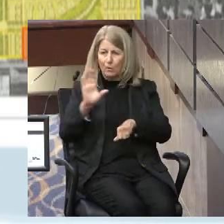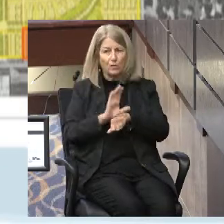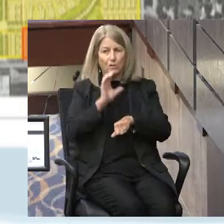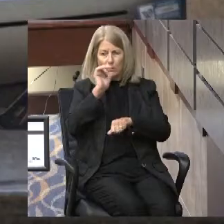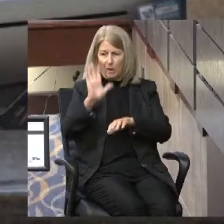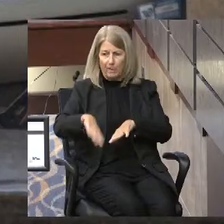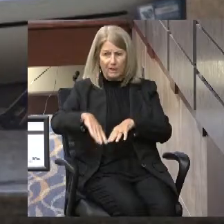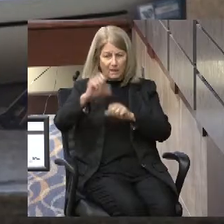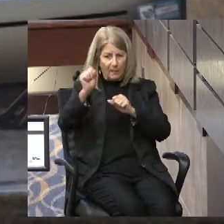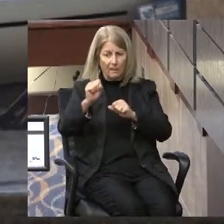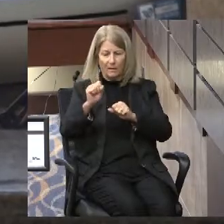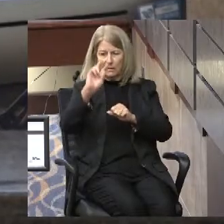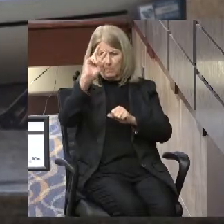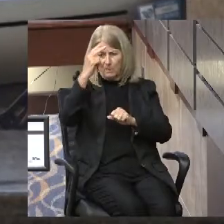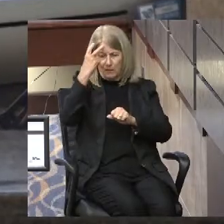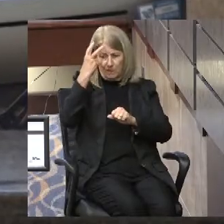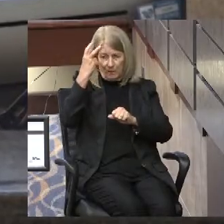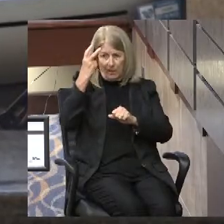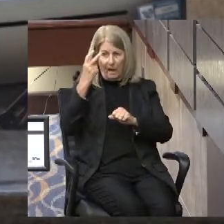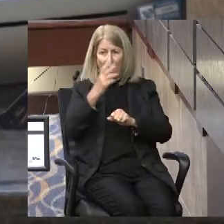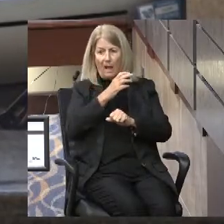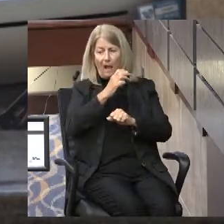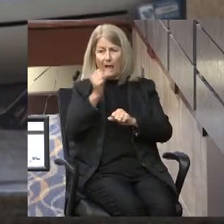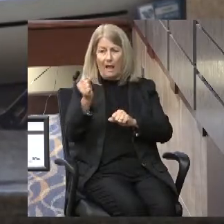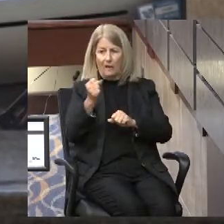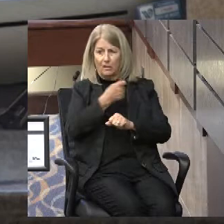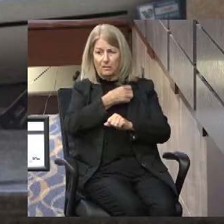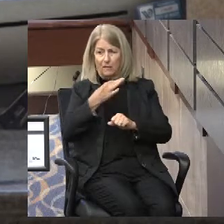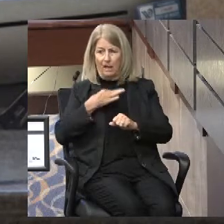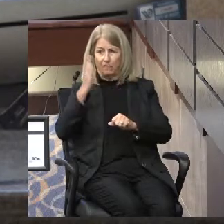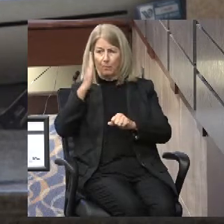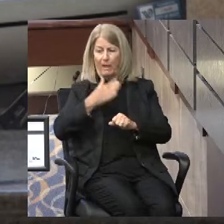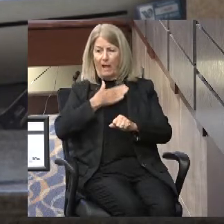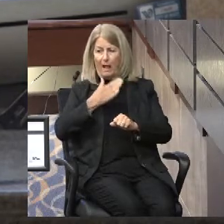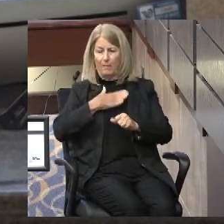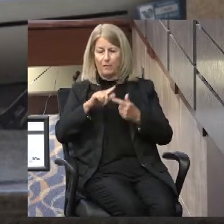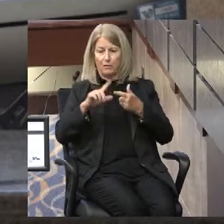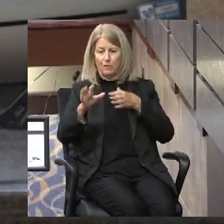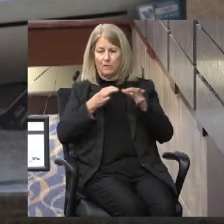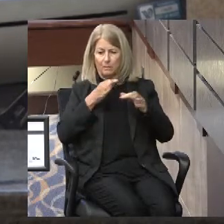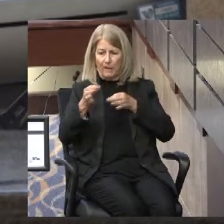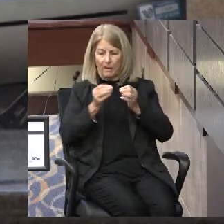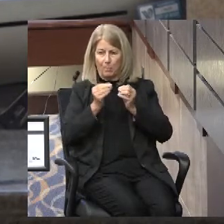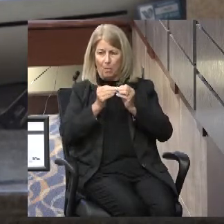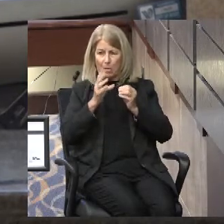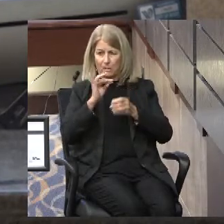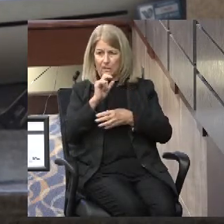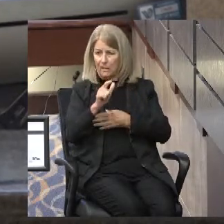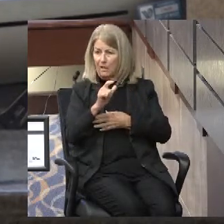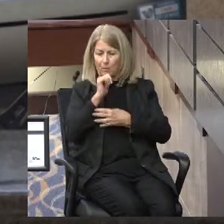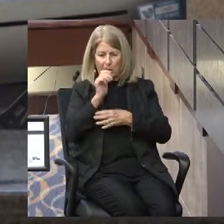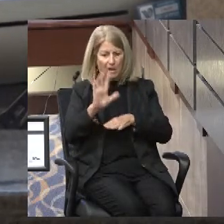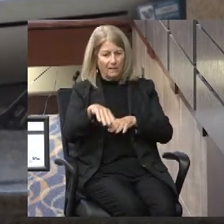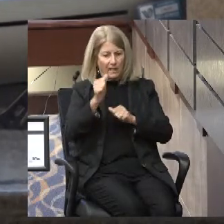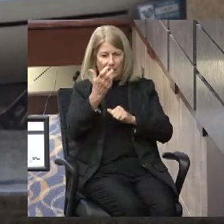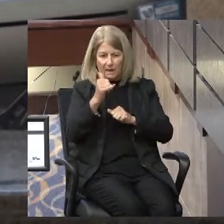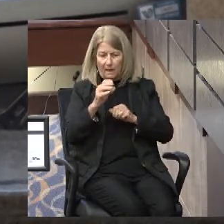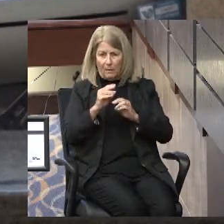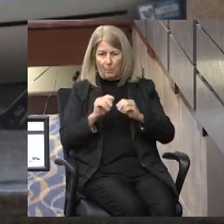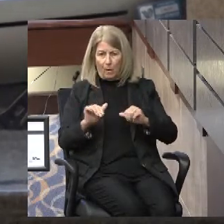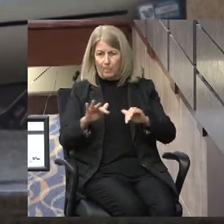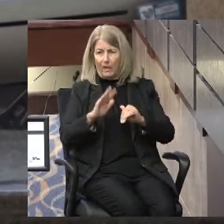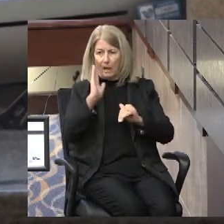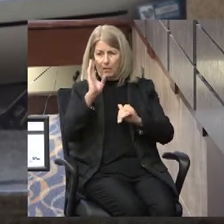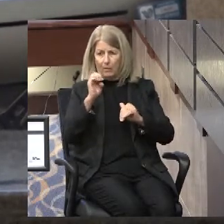a misunderstanding, and our staff can happily explain in further detail, but we're not taking any property. I was going to say I would be